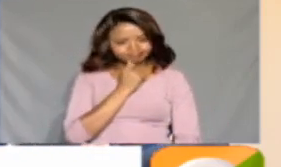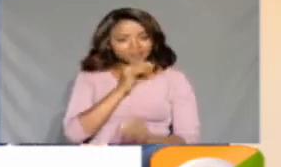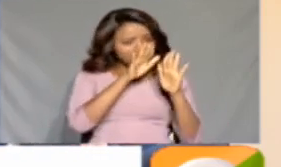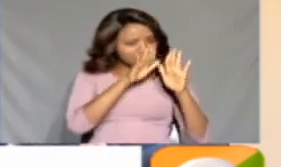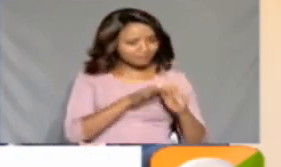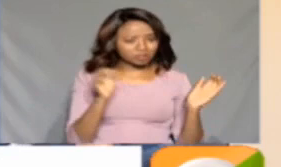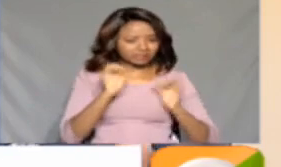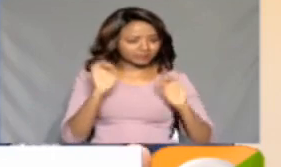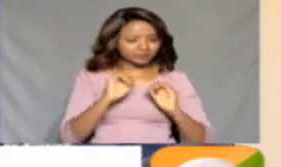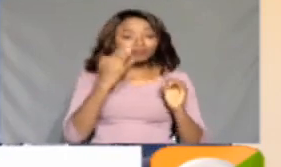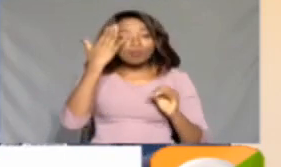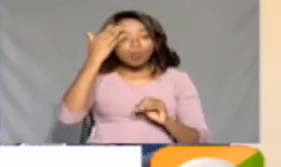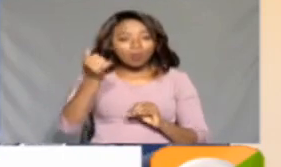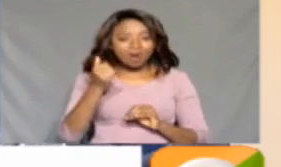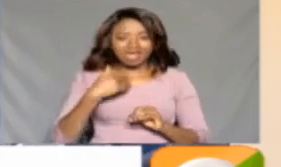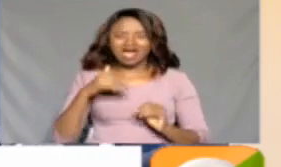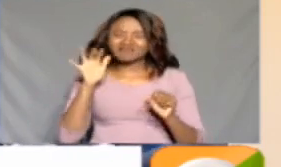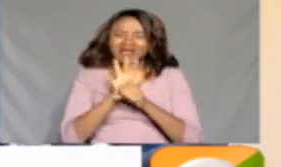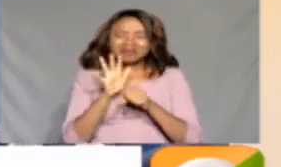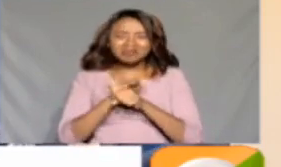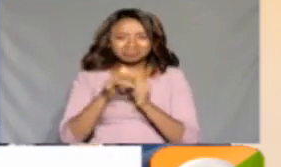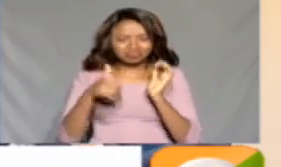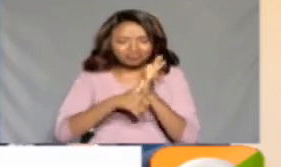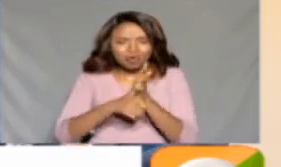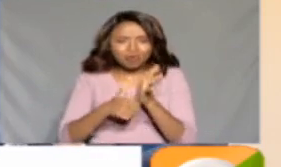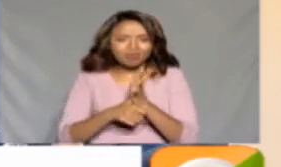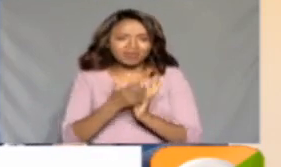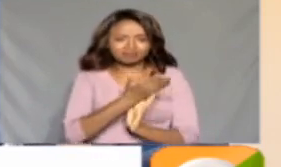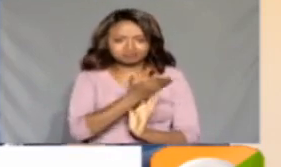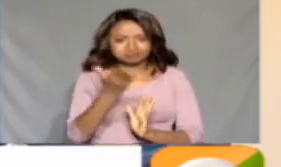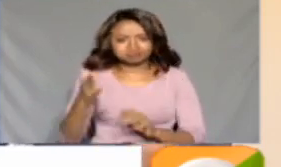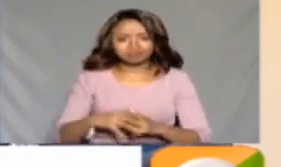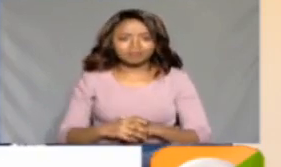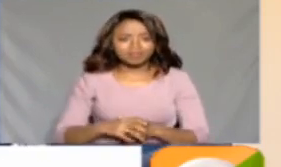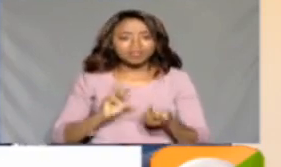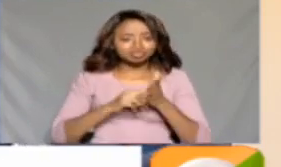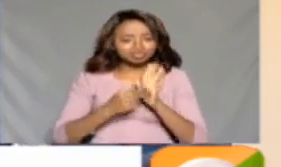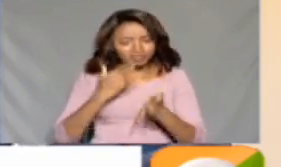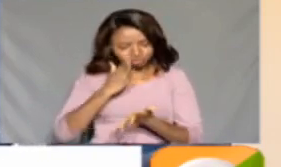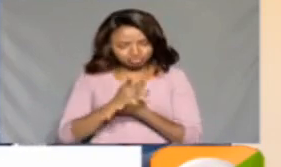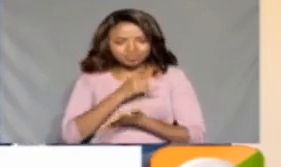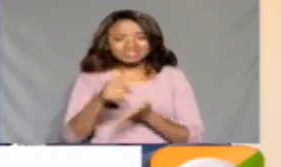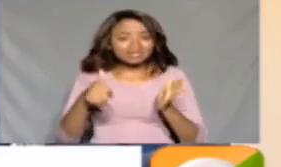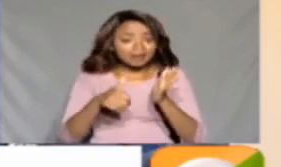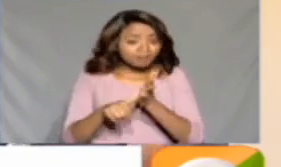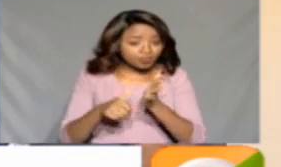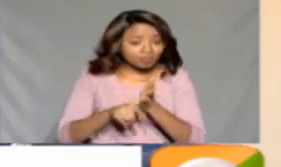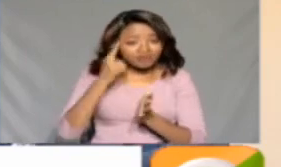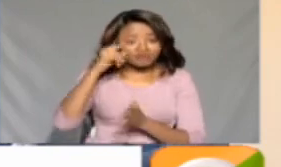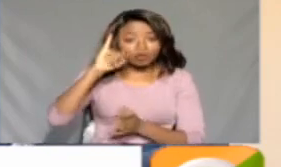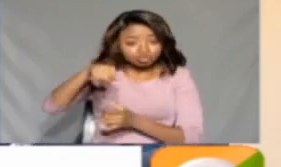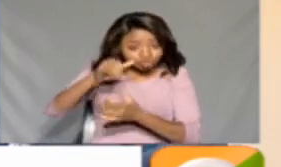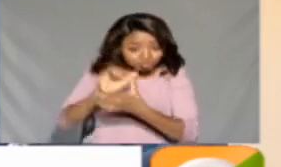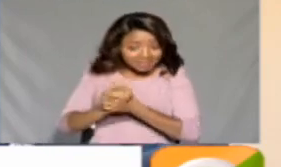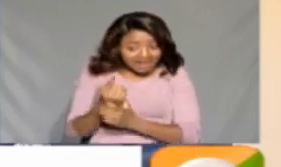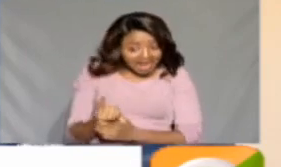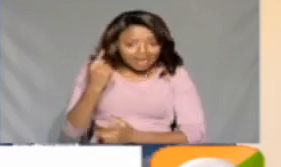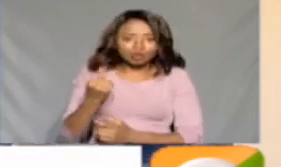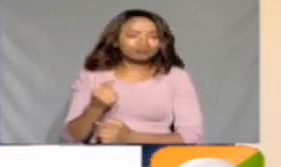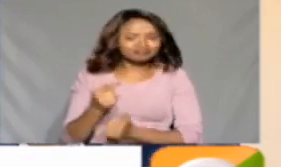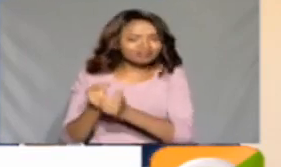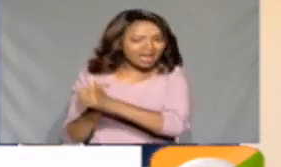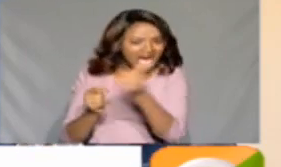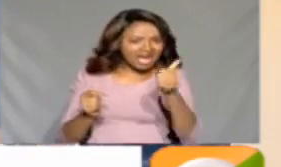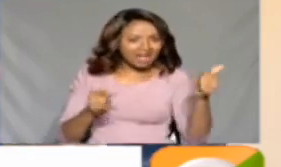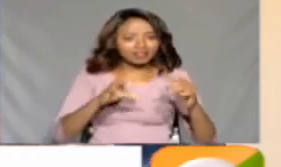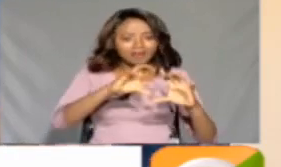of issues of that type. And this is something which is not only a problem to Jubilee Party, is a problem to other parties. But